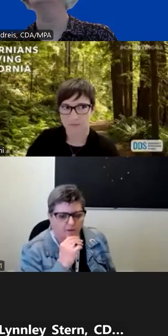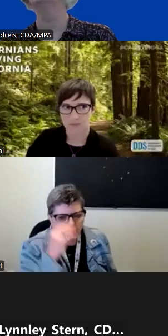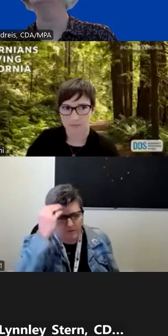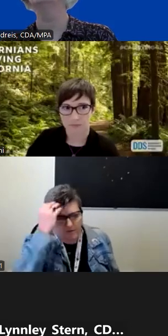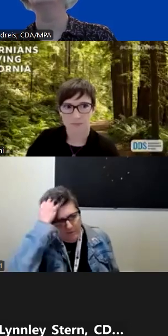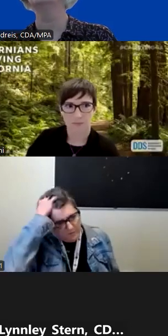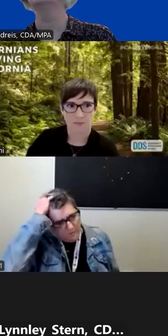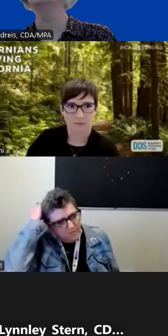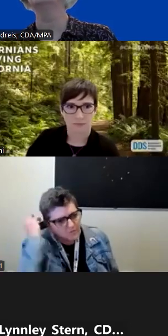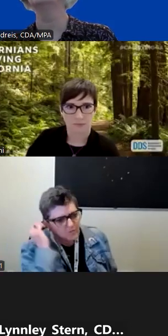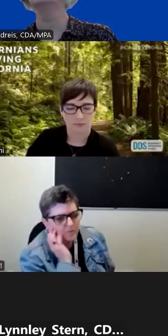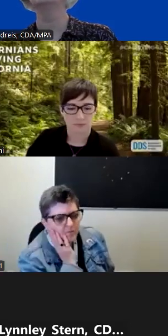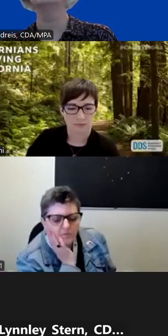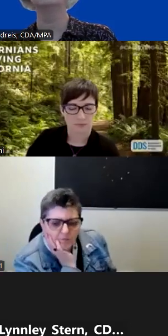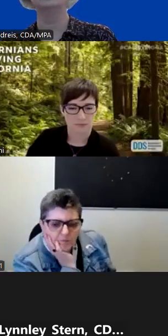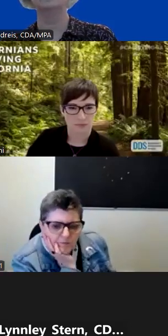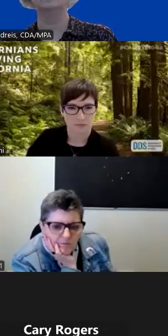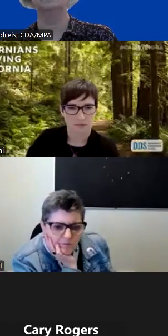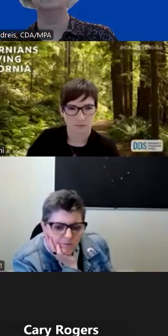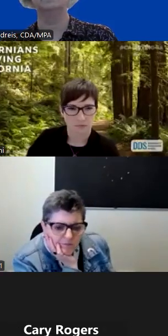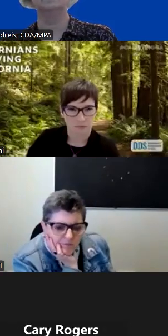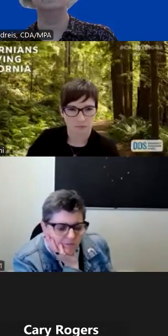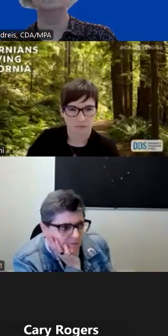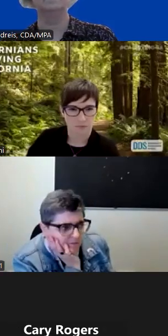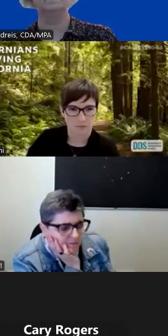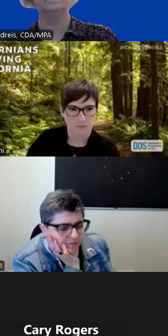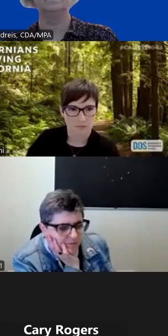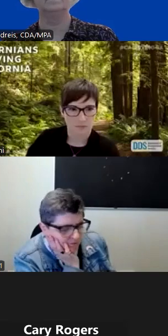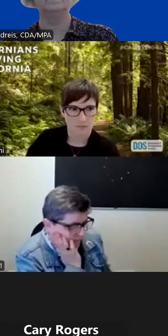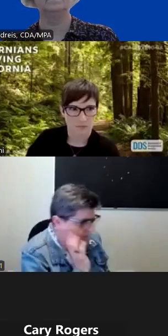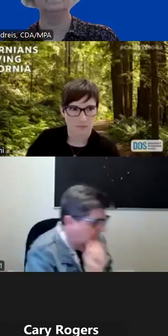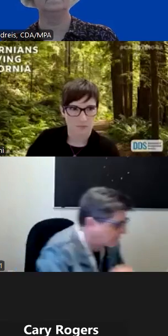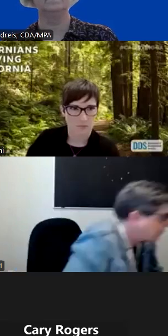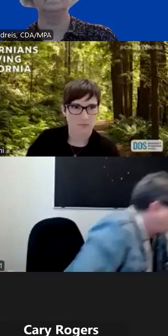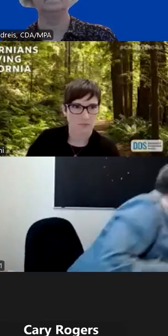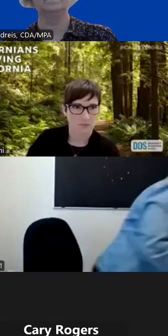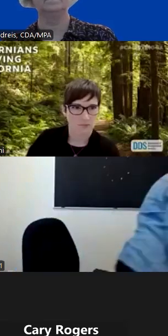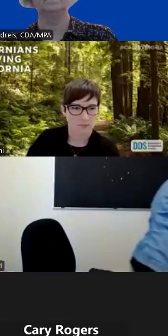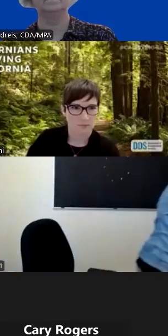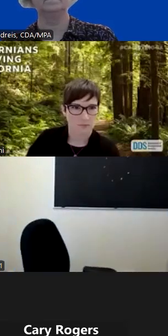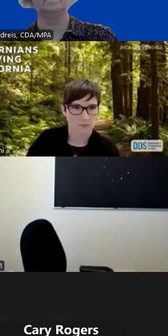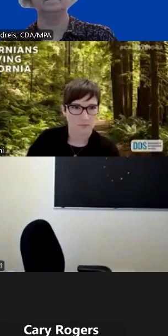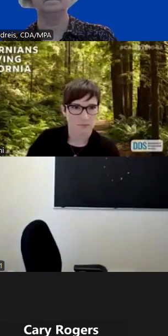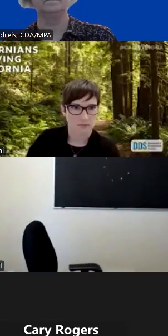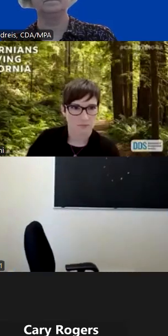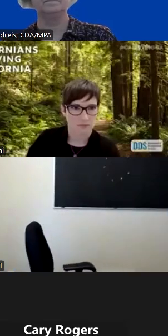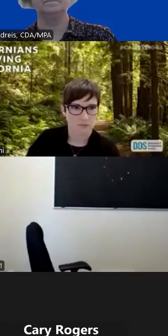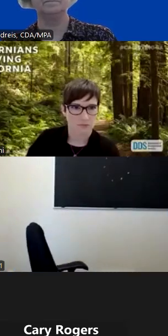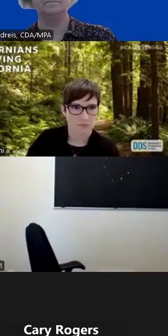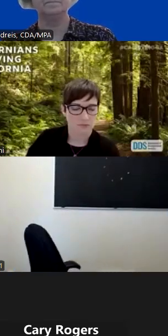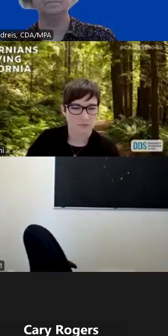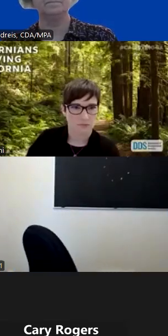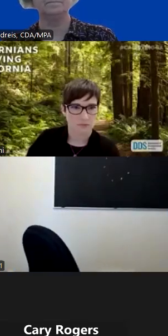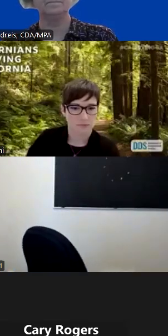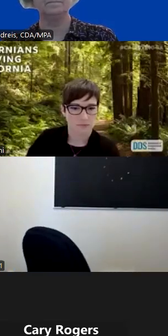just more work that needs to be done there so that this becomes second nature to everyone across our healthcare delivery system, as well as